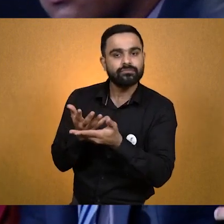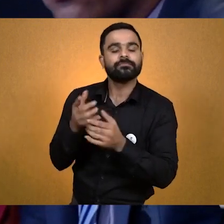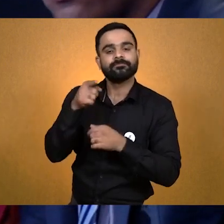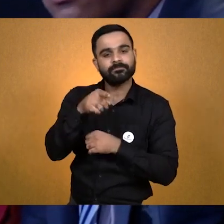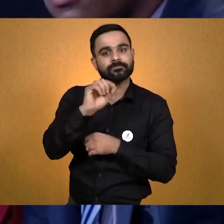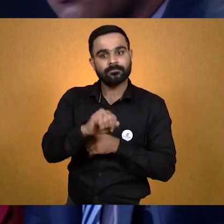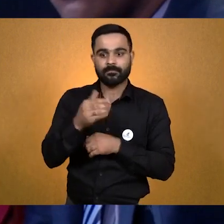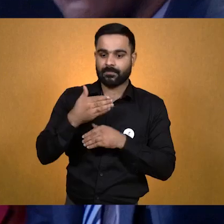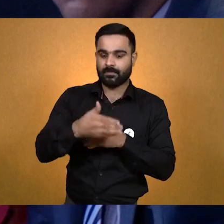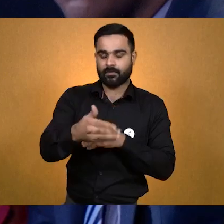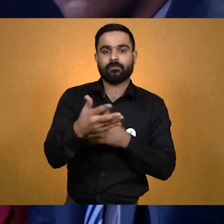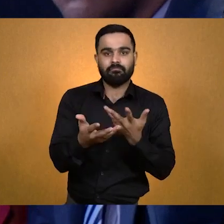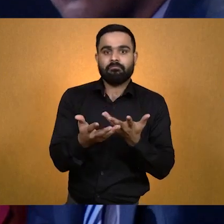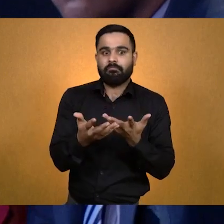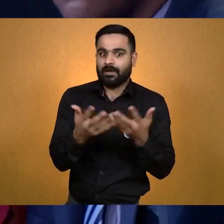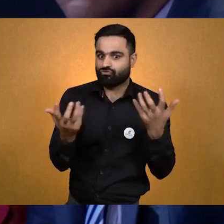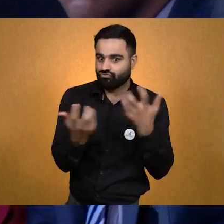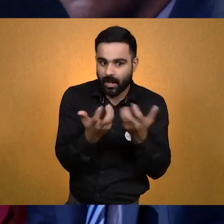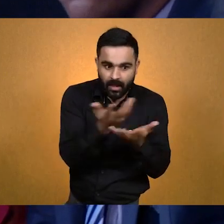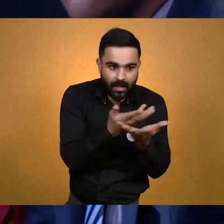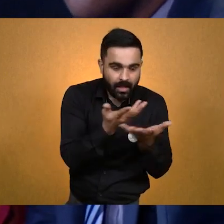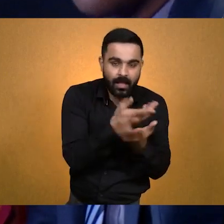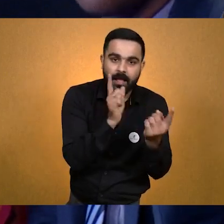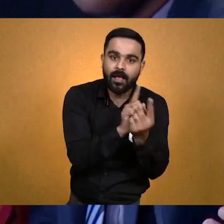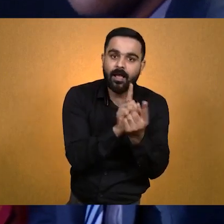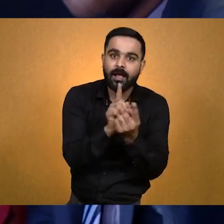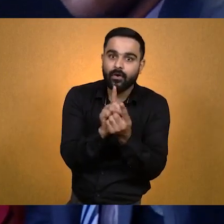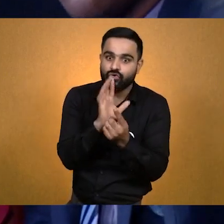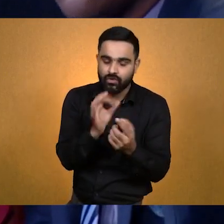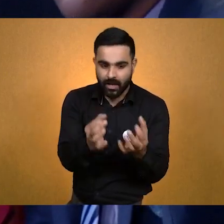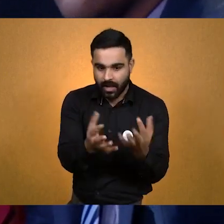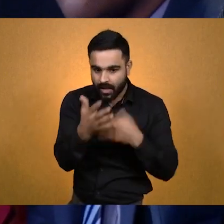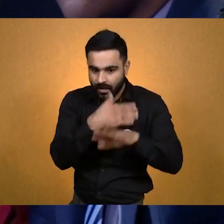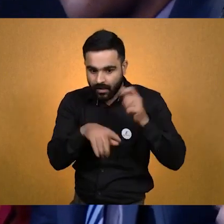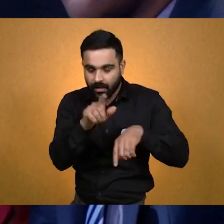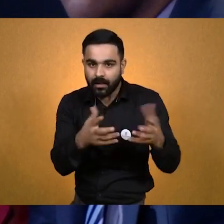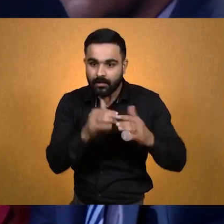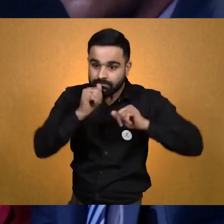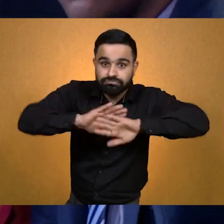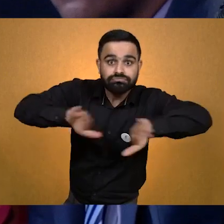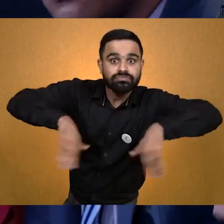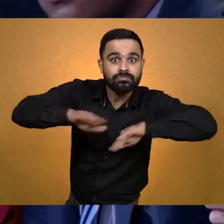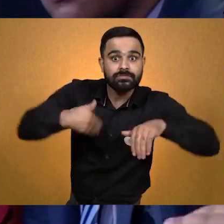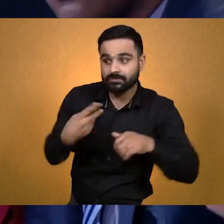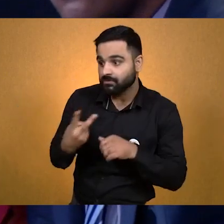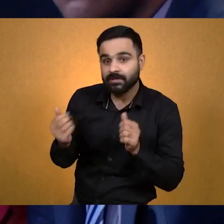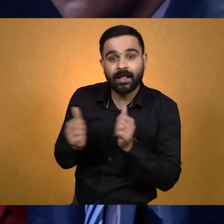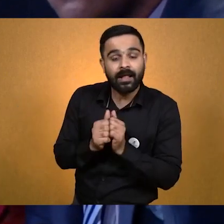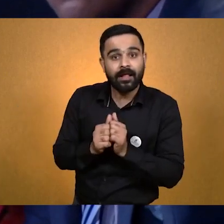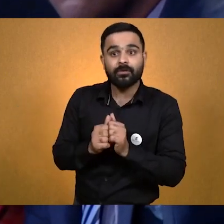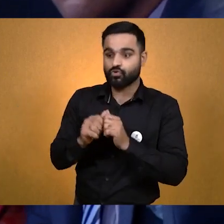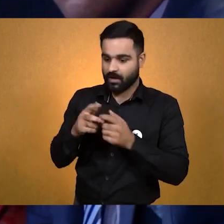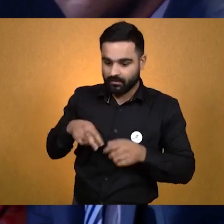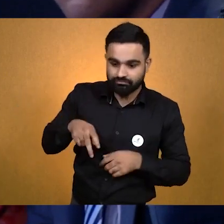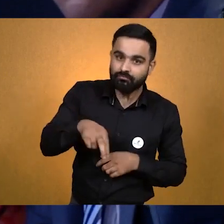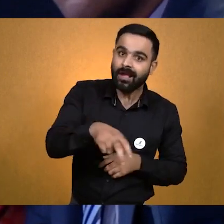with going from never having interacted with someone like with such special needs to swimming with them, to walking in the same